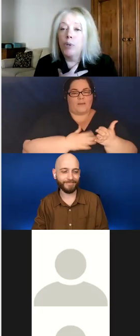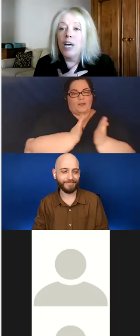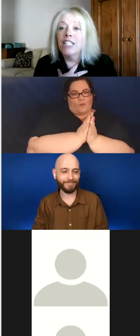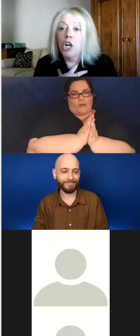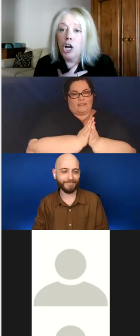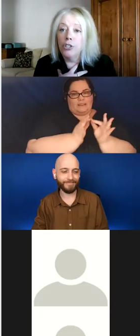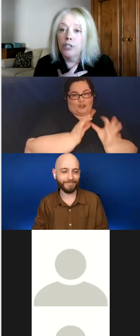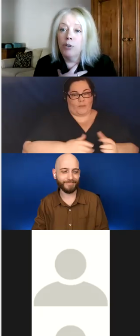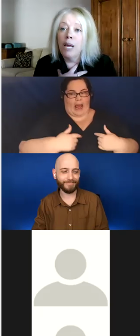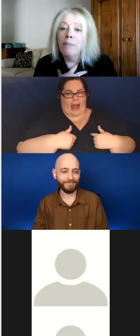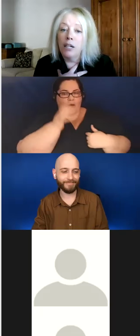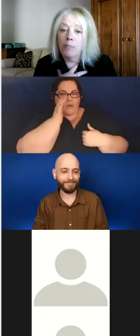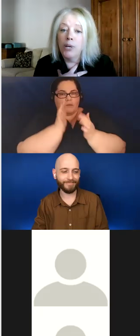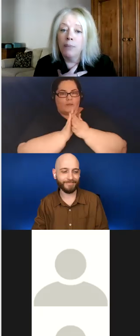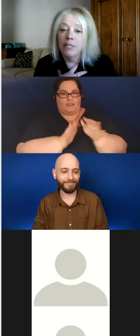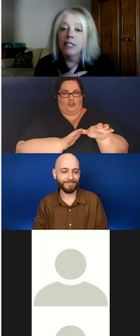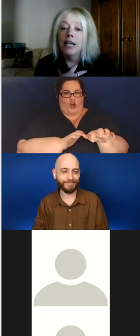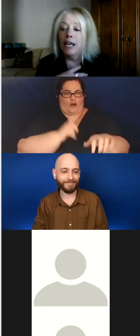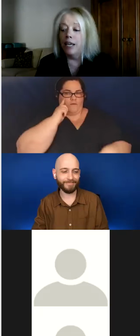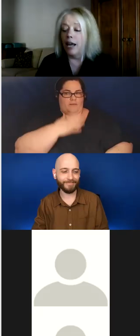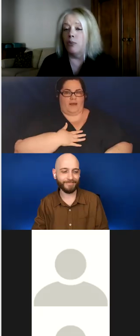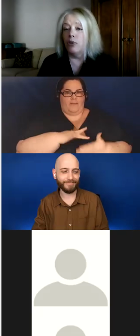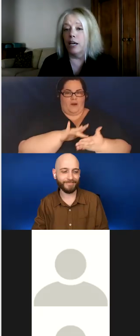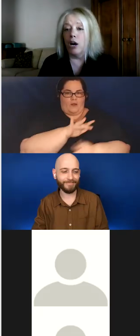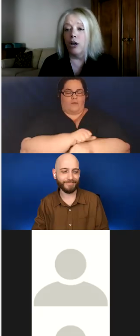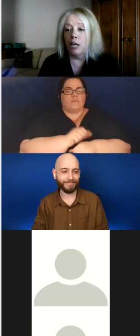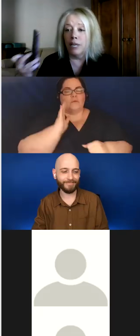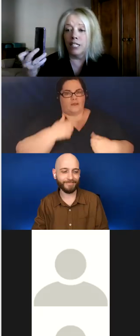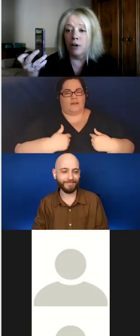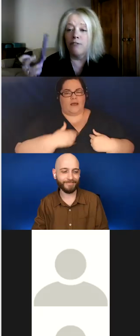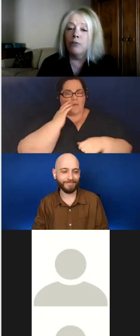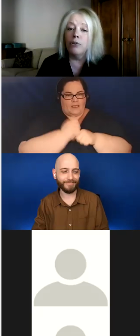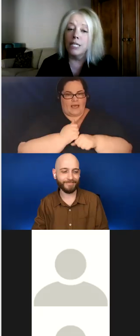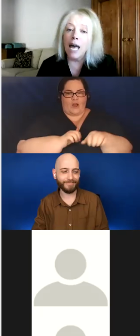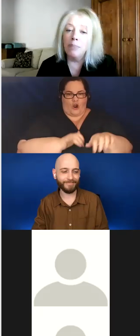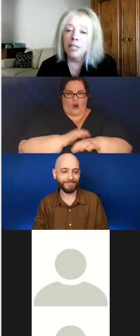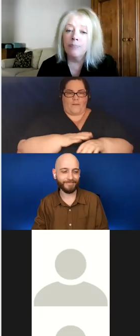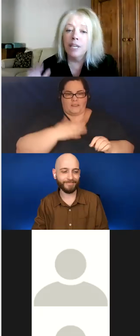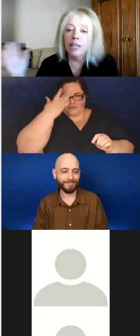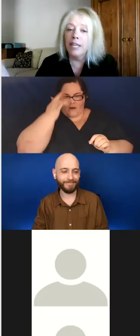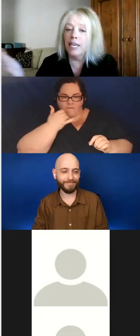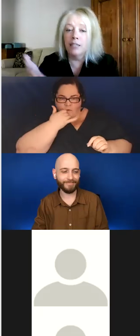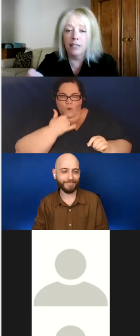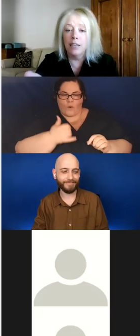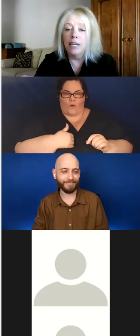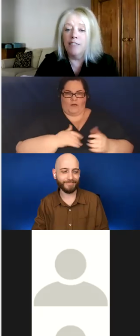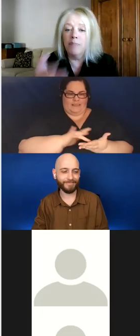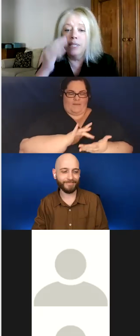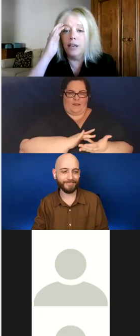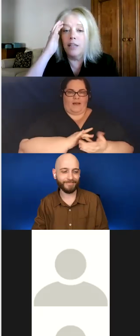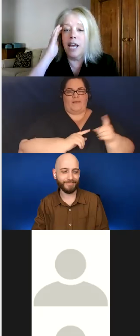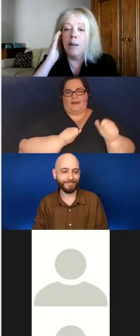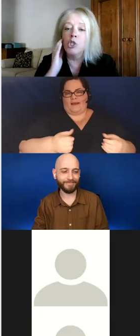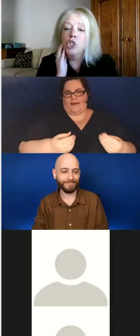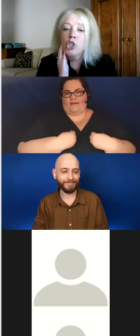will request CART for my medical appointments. And I will get CART on my smartphone or a tablet, and they can give